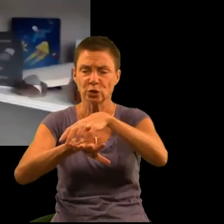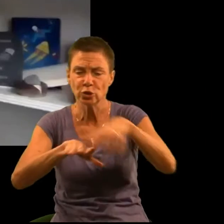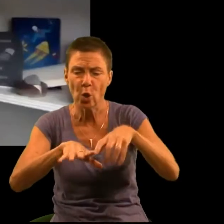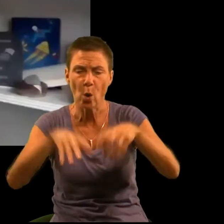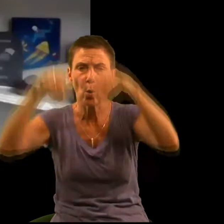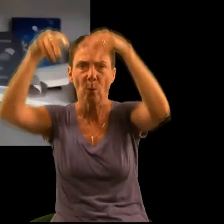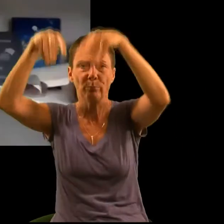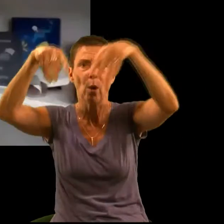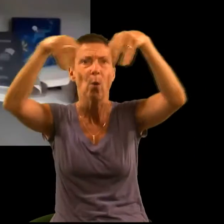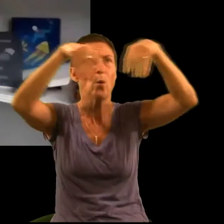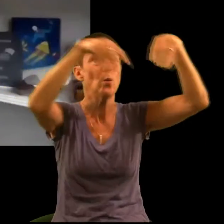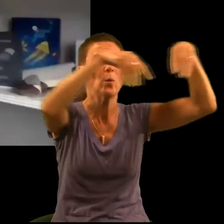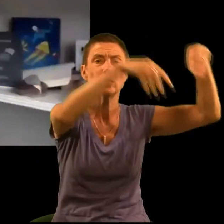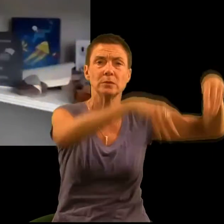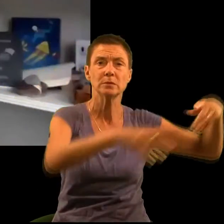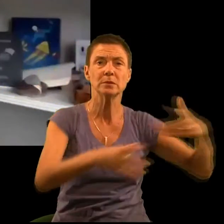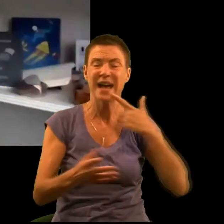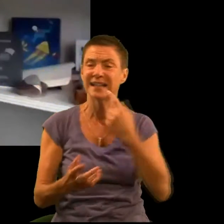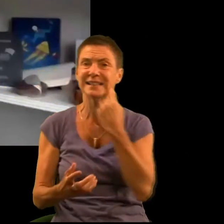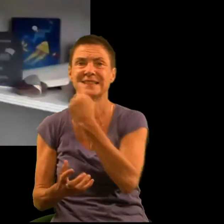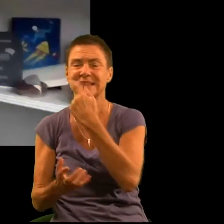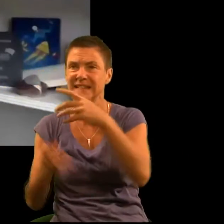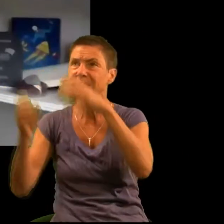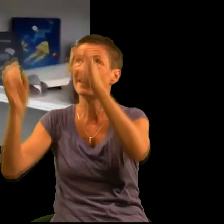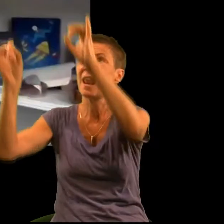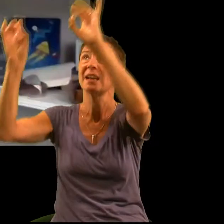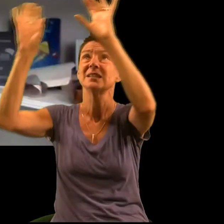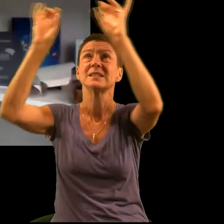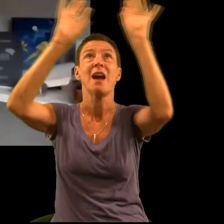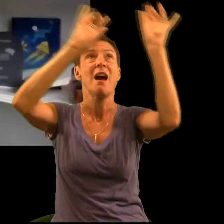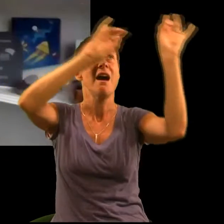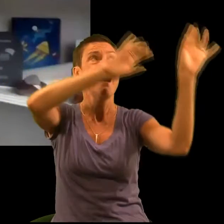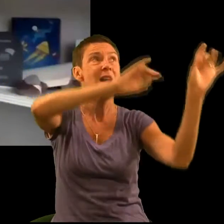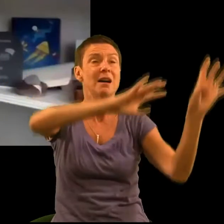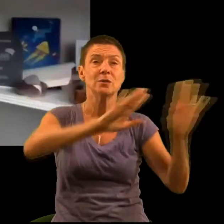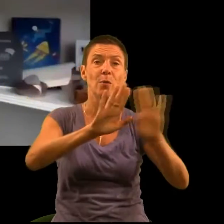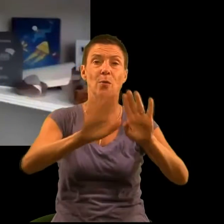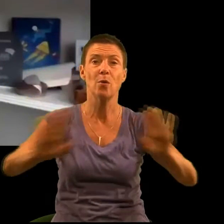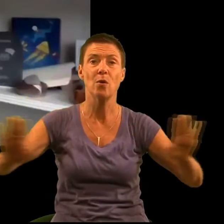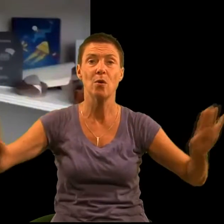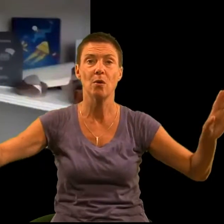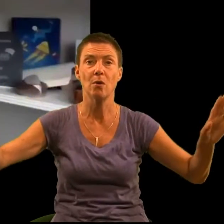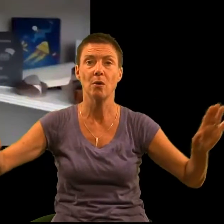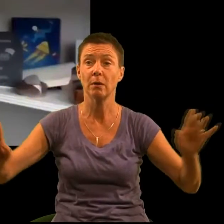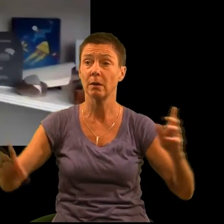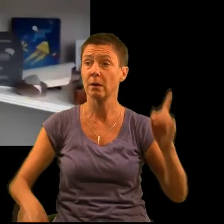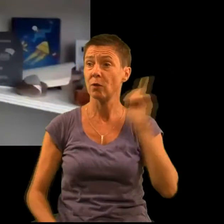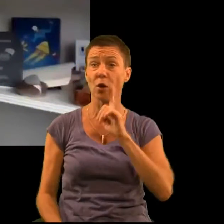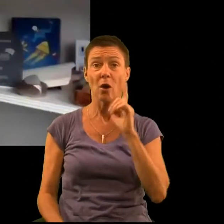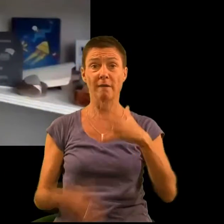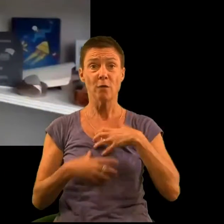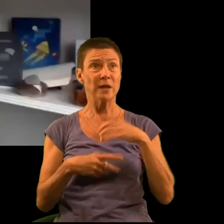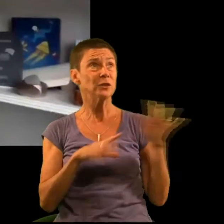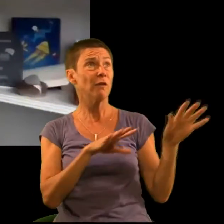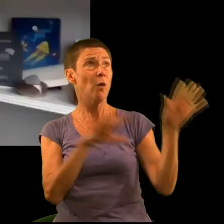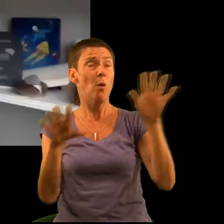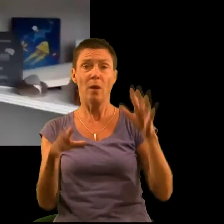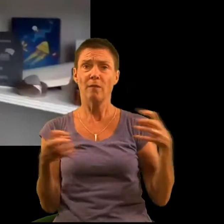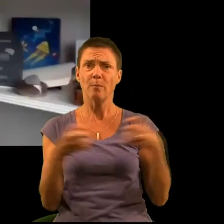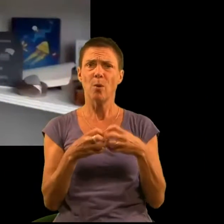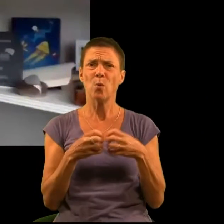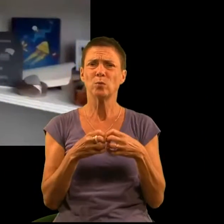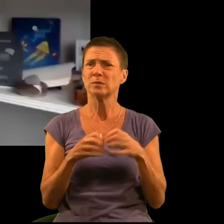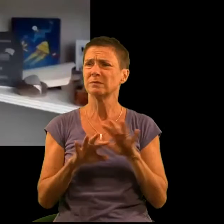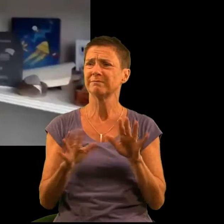great gilded wreaths, and teeth were set like stars in the chinks in the walls. But the girl was not afraid.